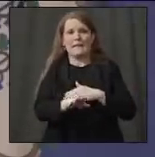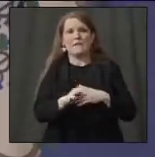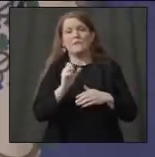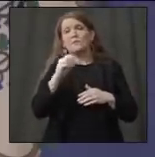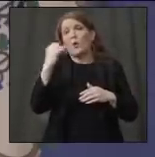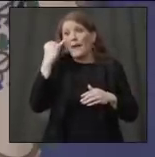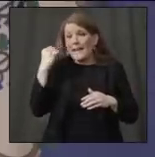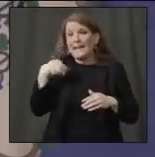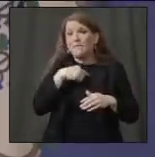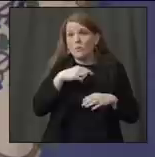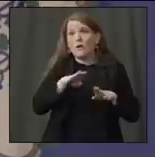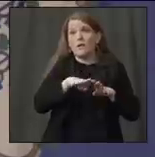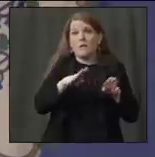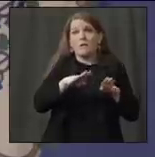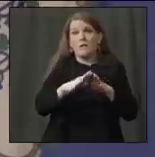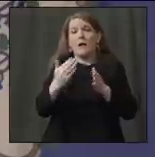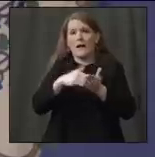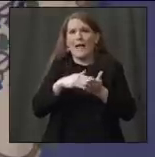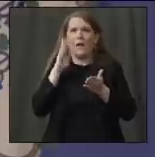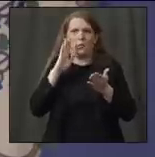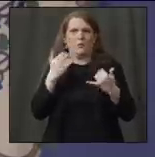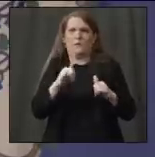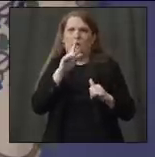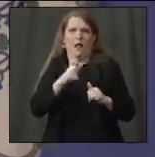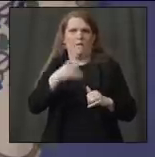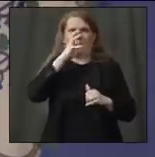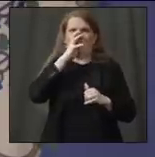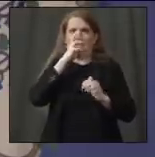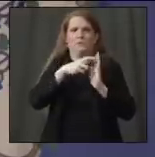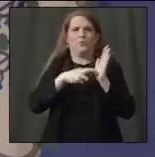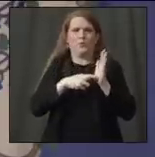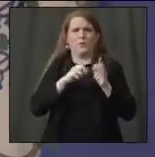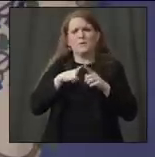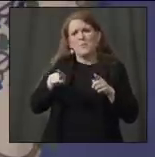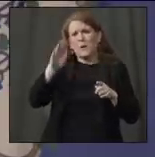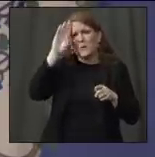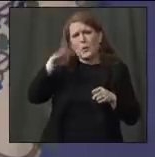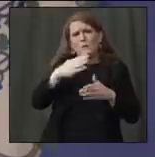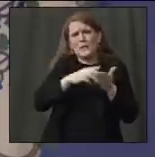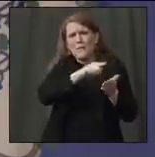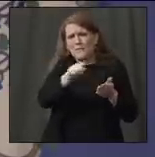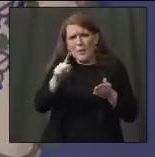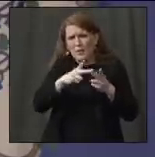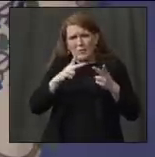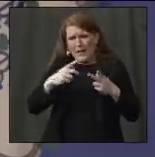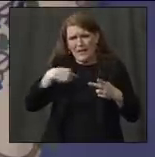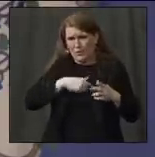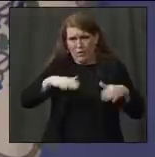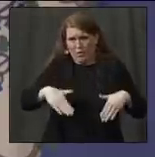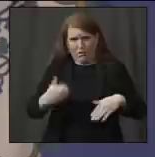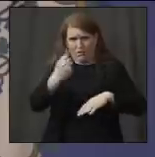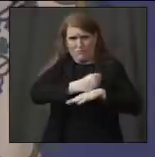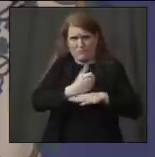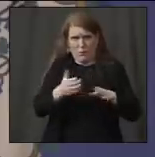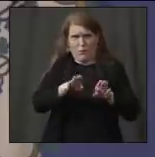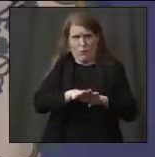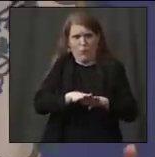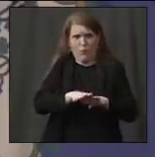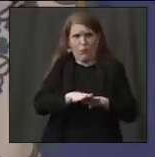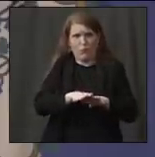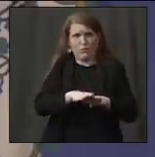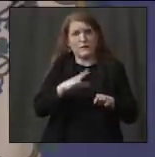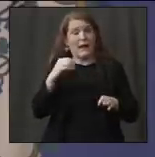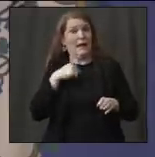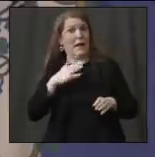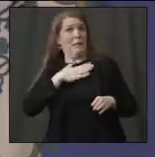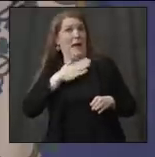events like that. But as you know, we never closed those facilities down, and I'm pleased that Rhode Island, I believe New York, are going to be